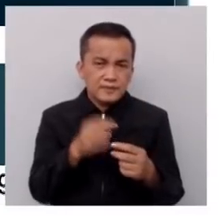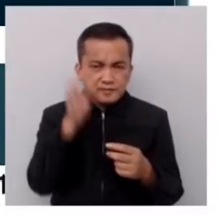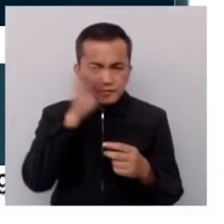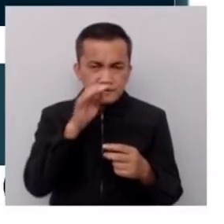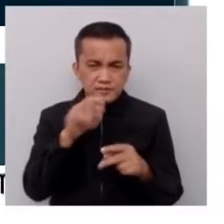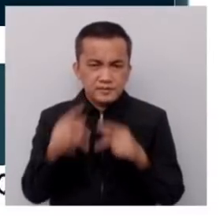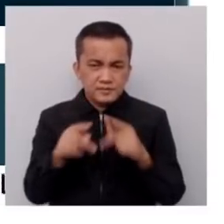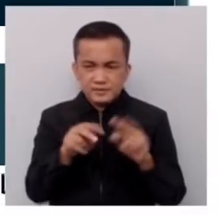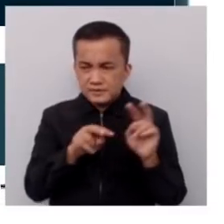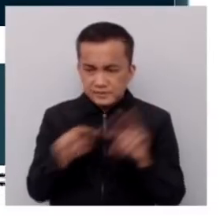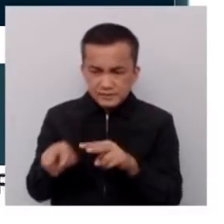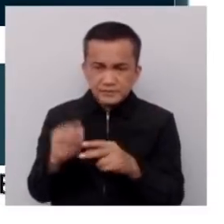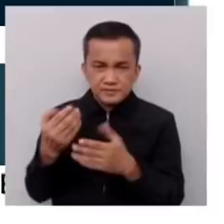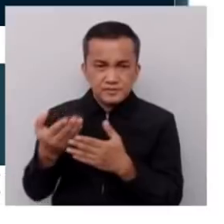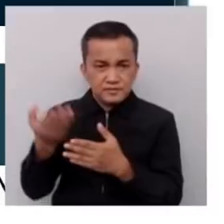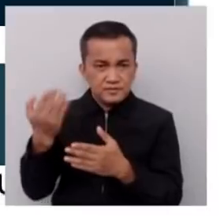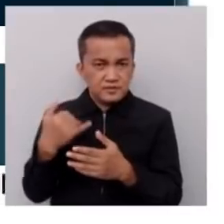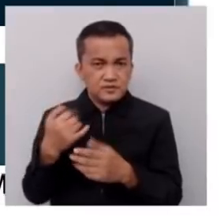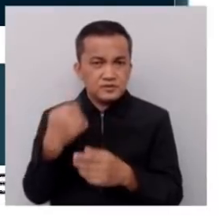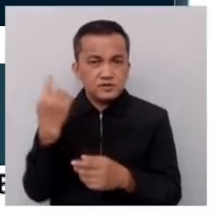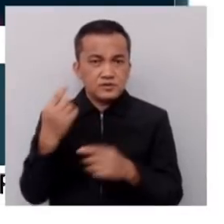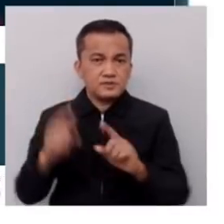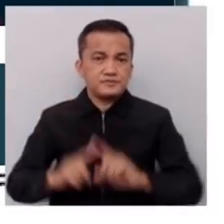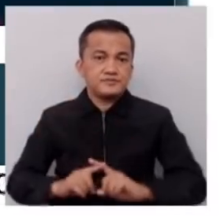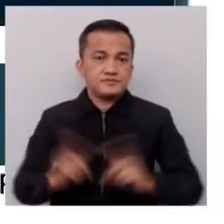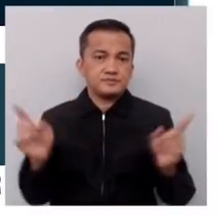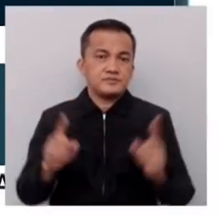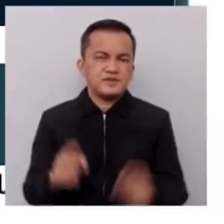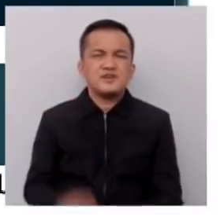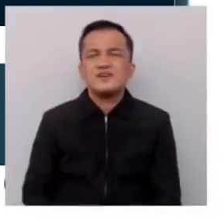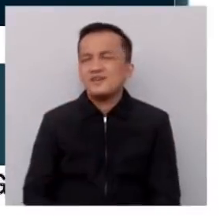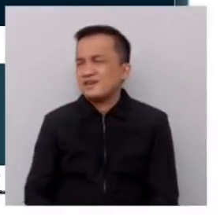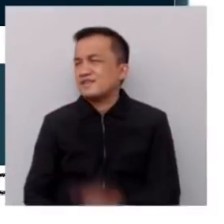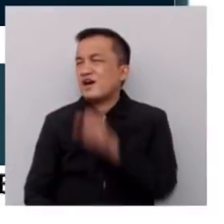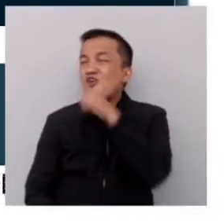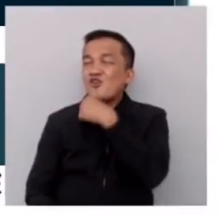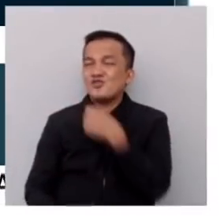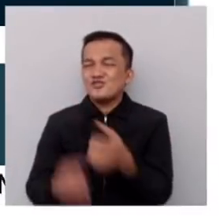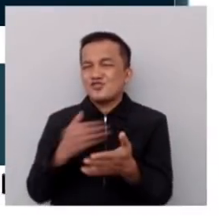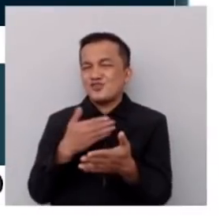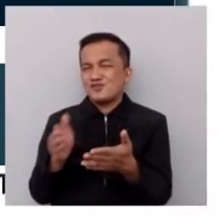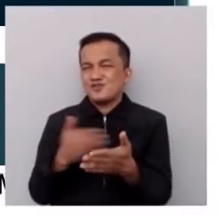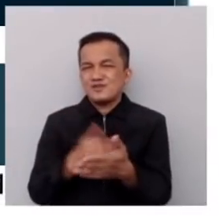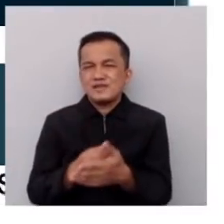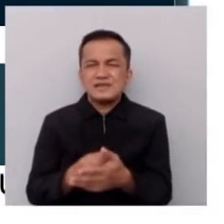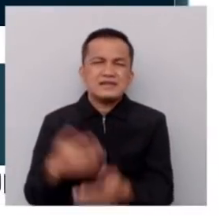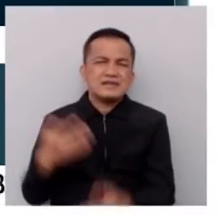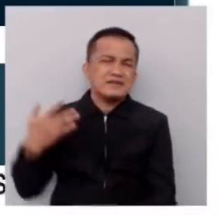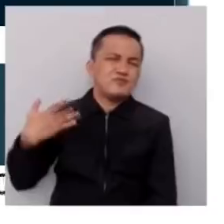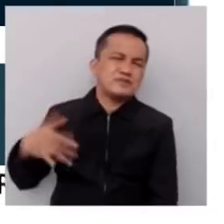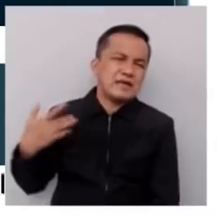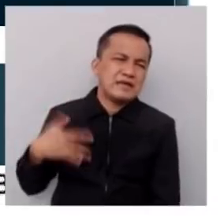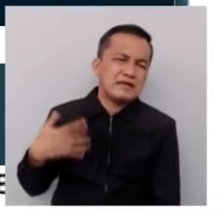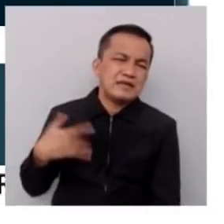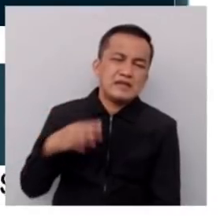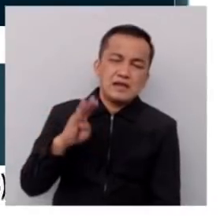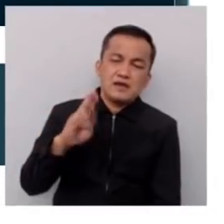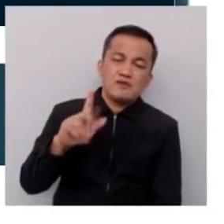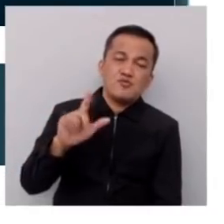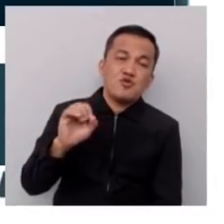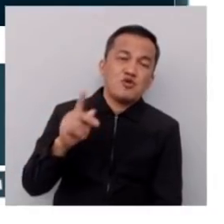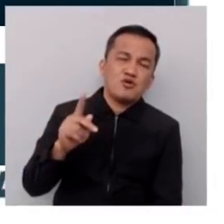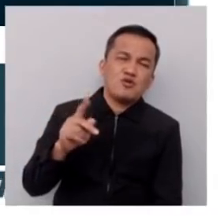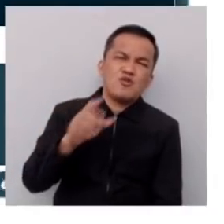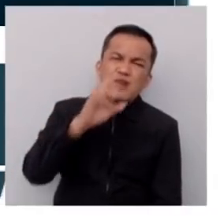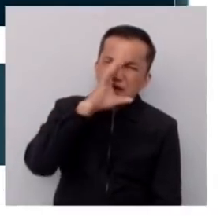before, and maybe the only difference is lumang tugtugin na yan, para bang lagi natin sinasabi, style bulok. Mm. Kasi ginawa na nga